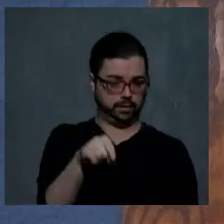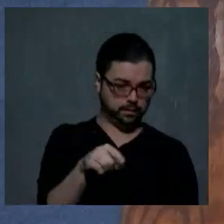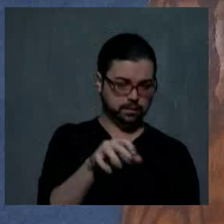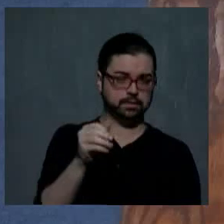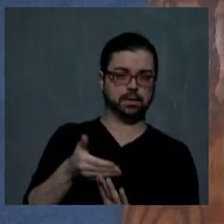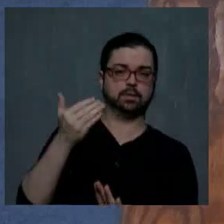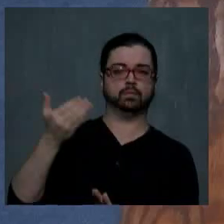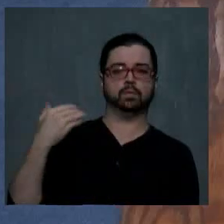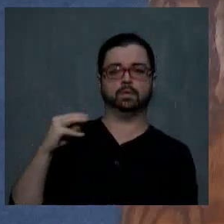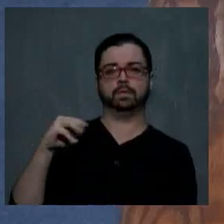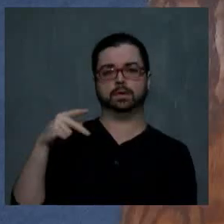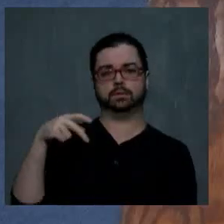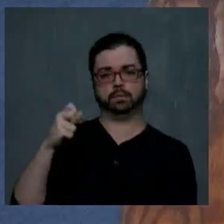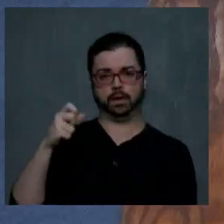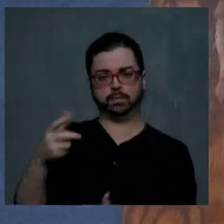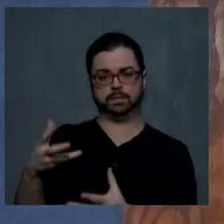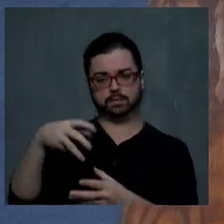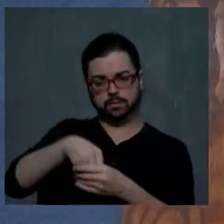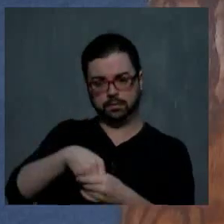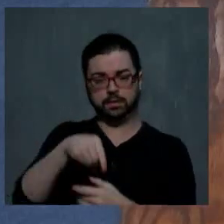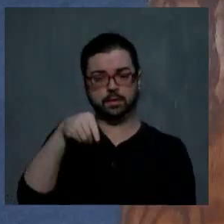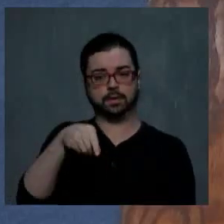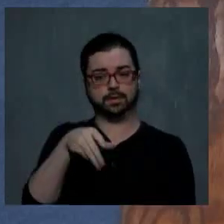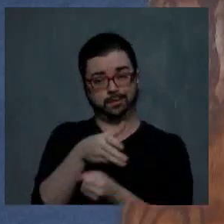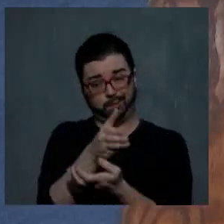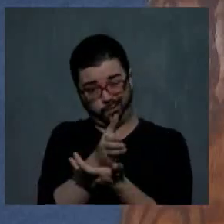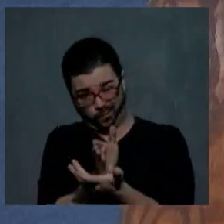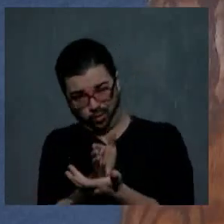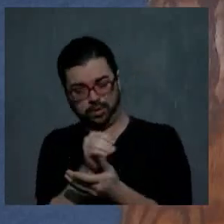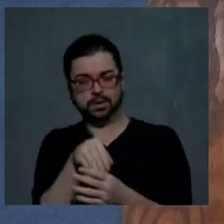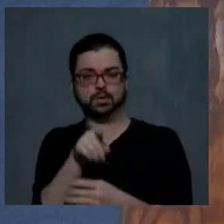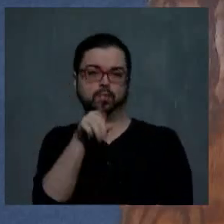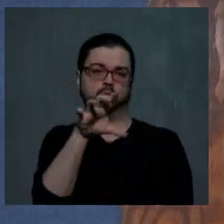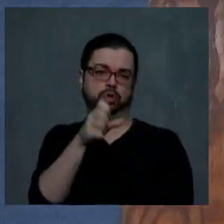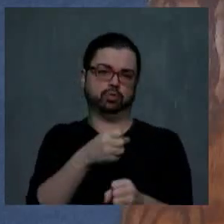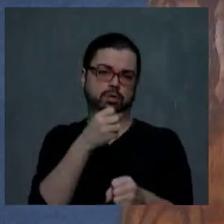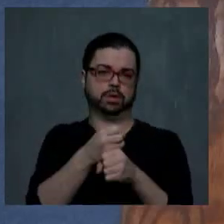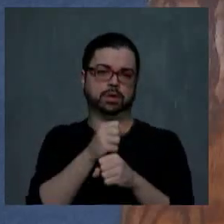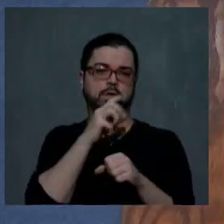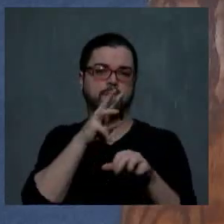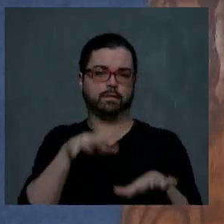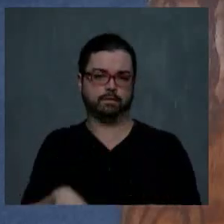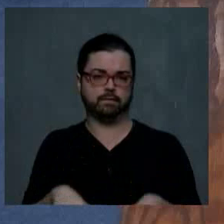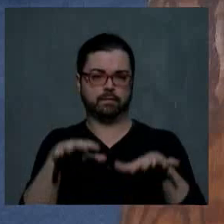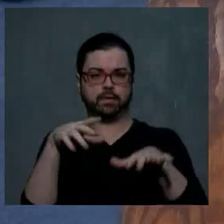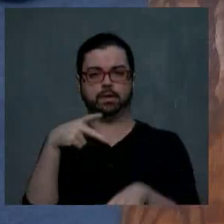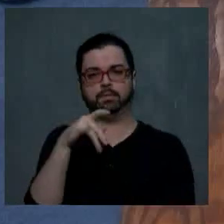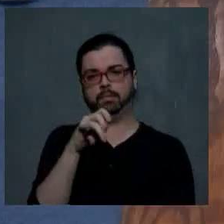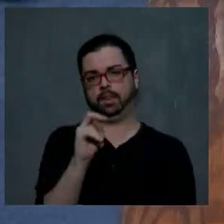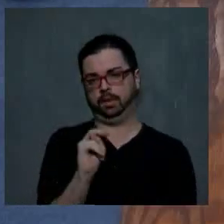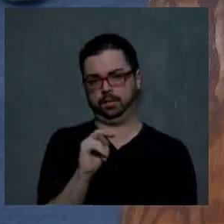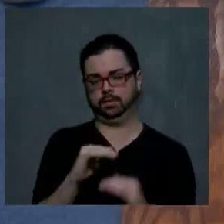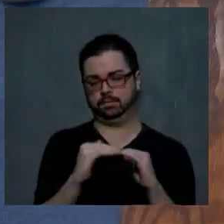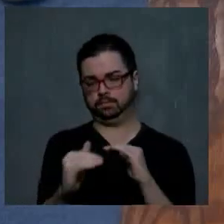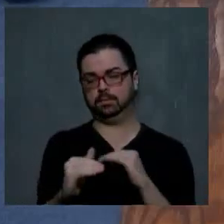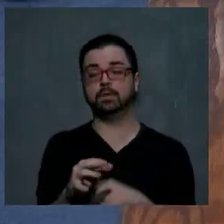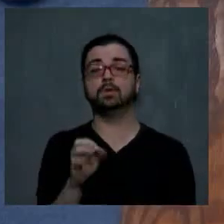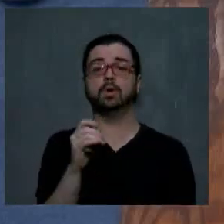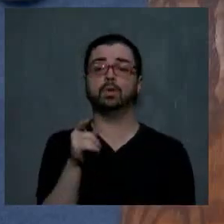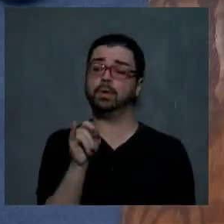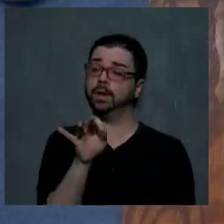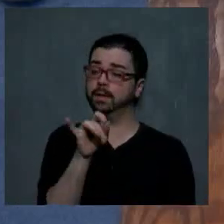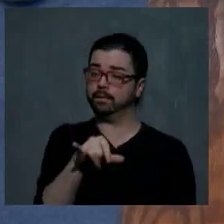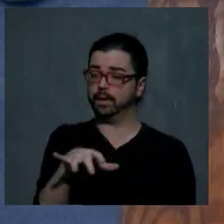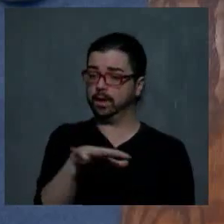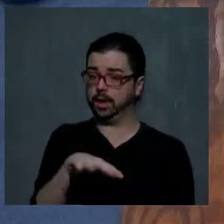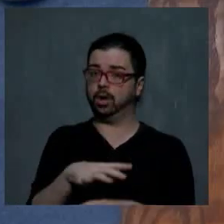the project is in the 100-year floodplain. And grading this area and removing vegetation will lead